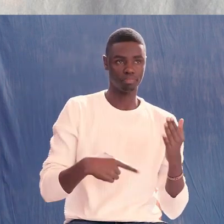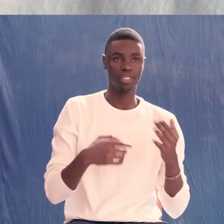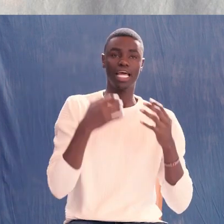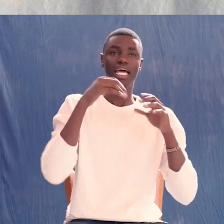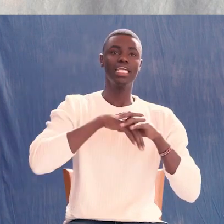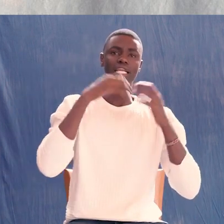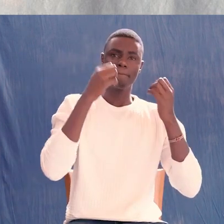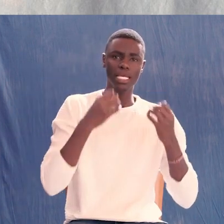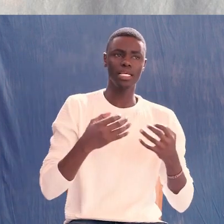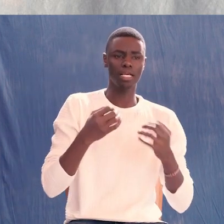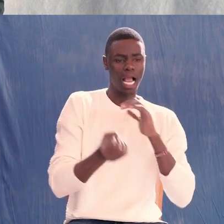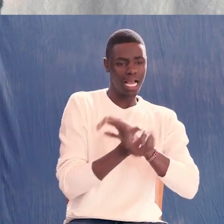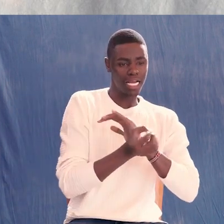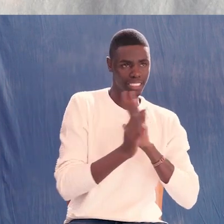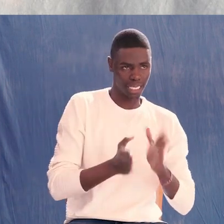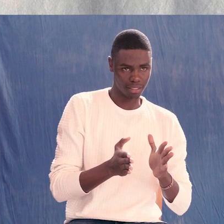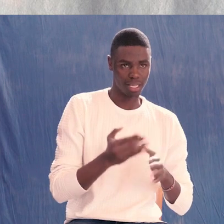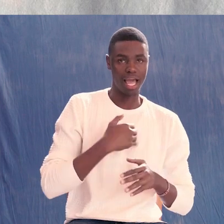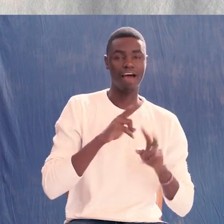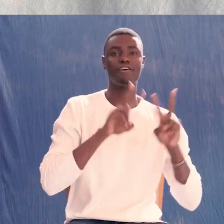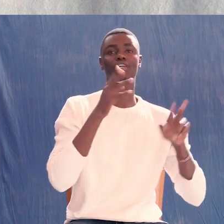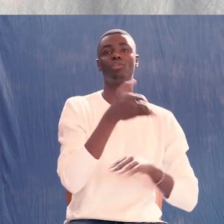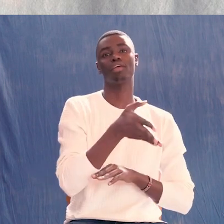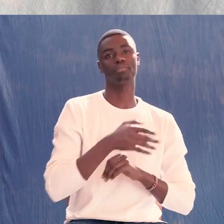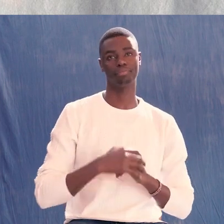counselors, in many counselors, there is victory.